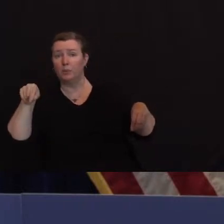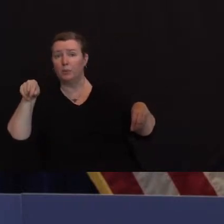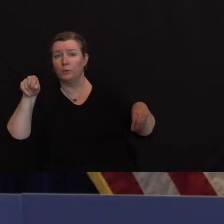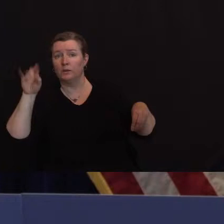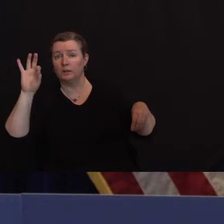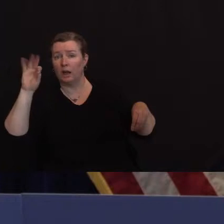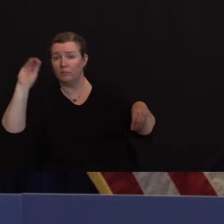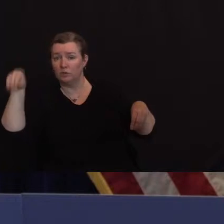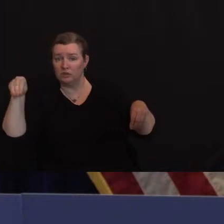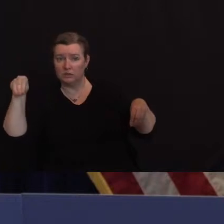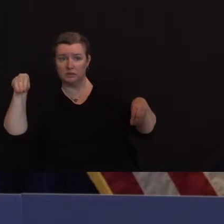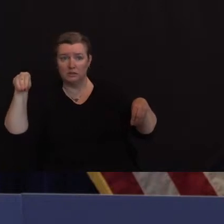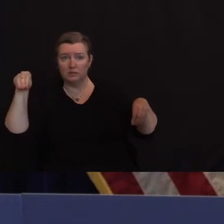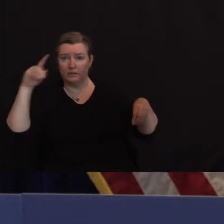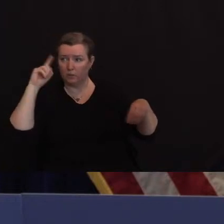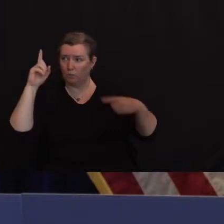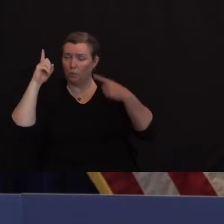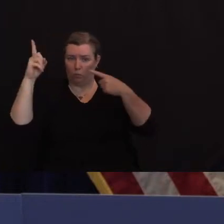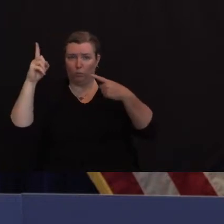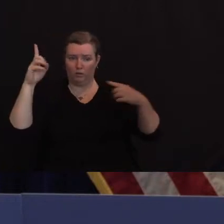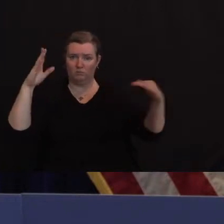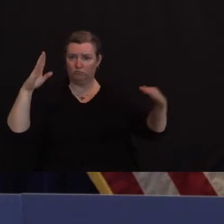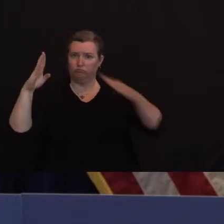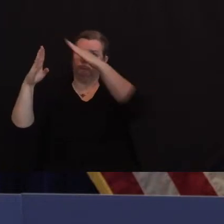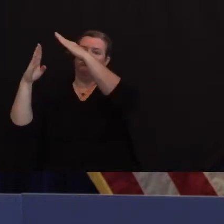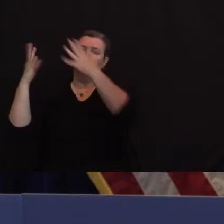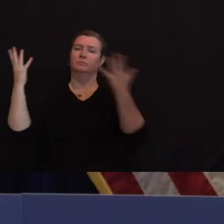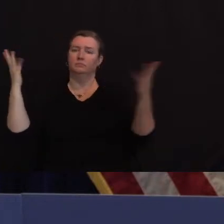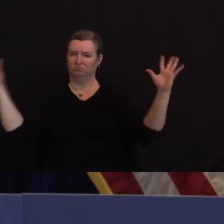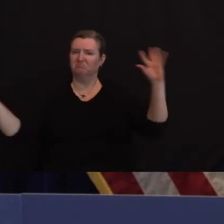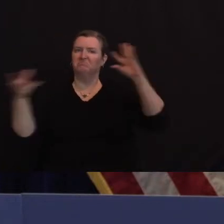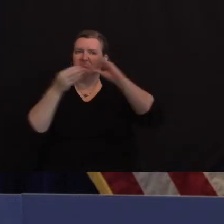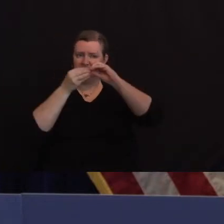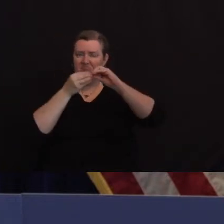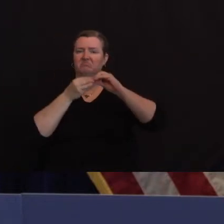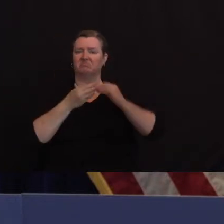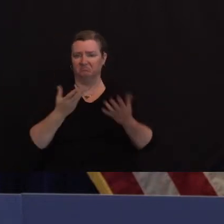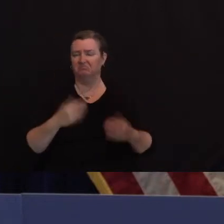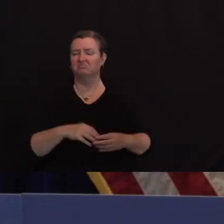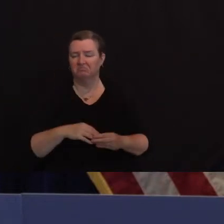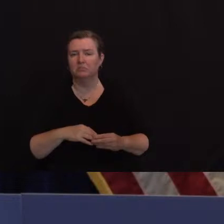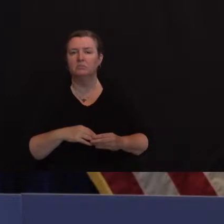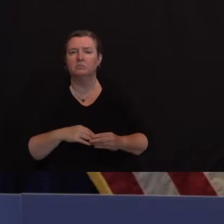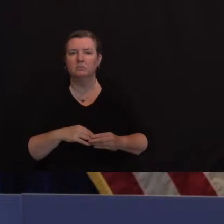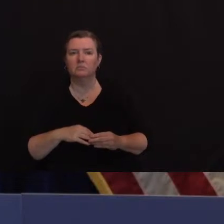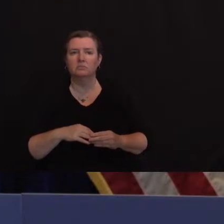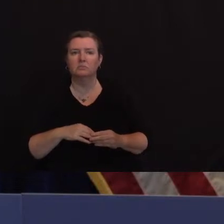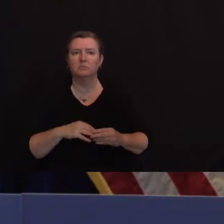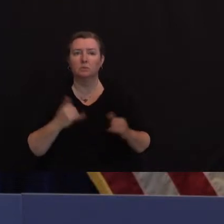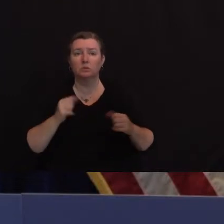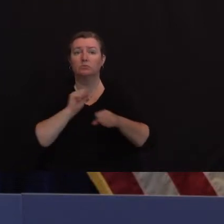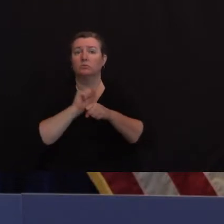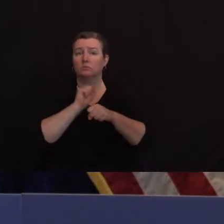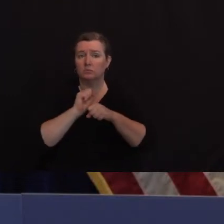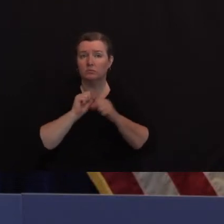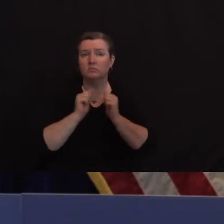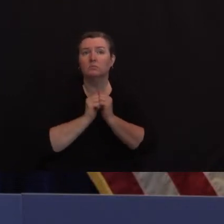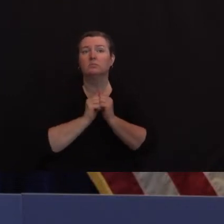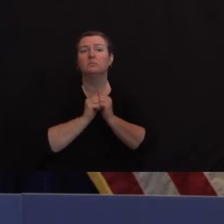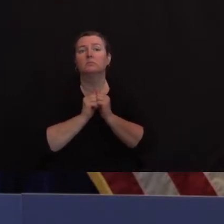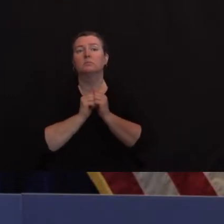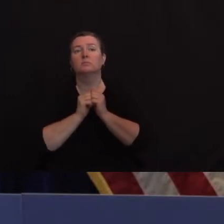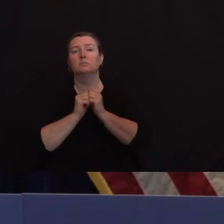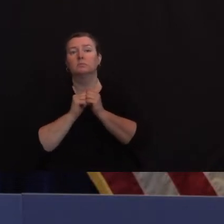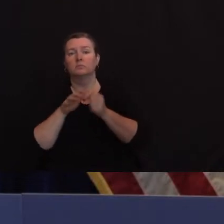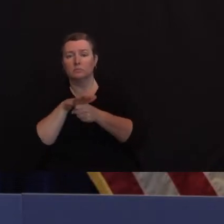county ambassadors, along with the full cooperation and collaboration of our local elected